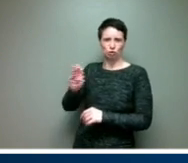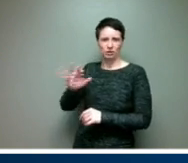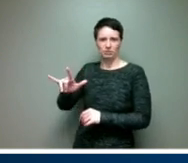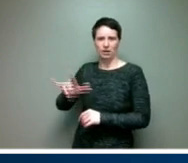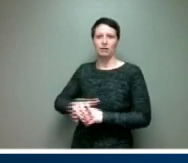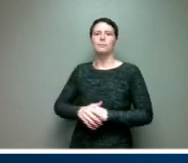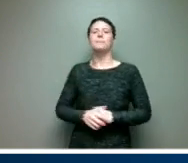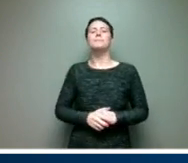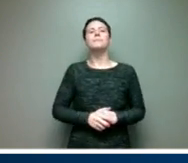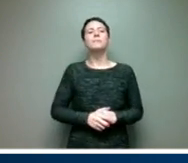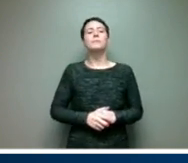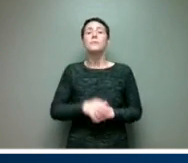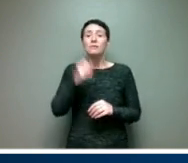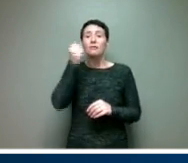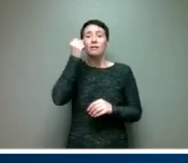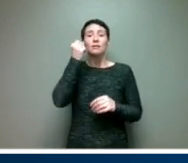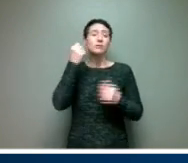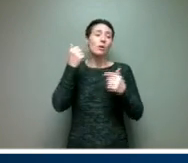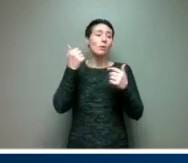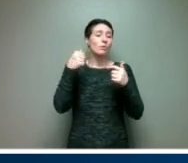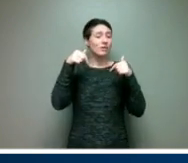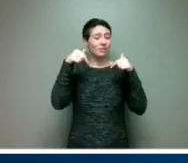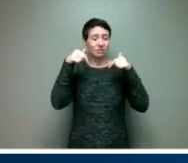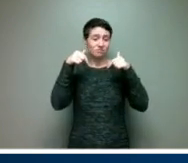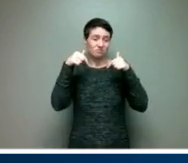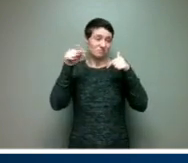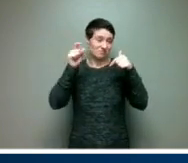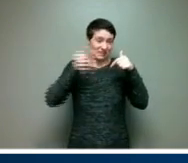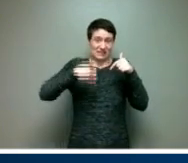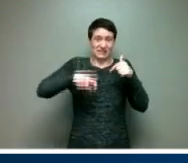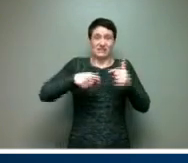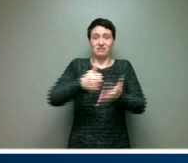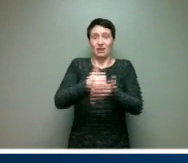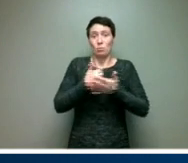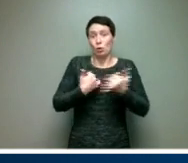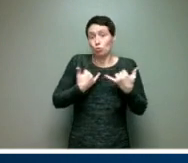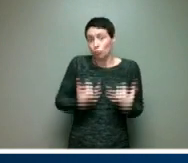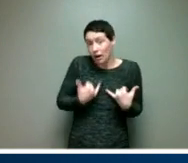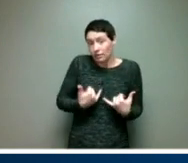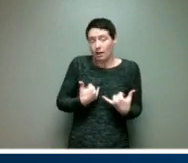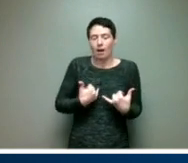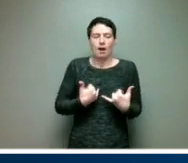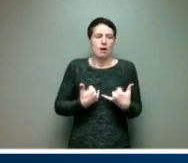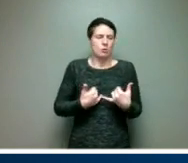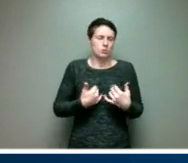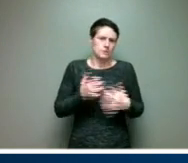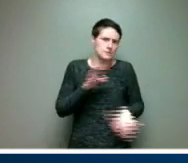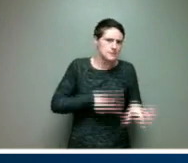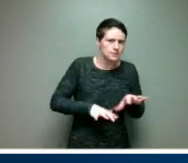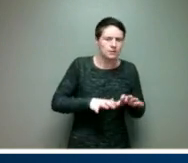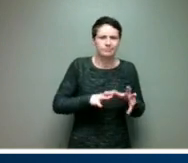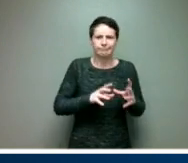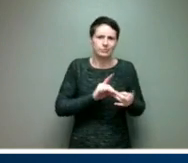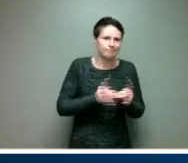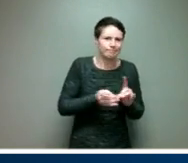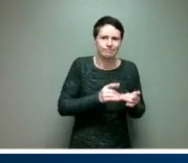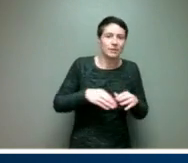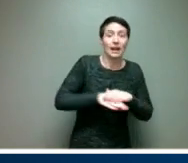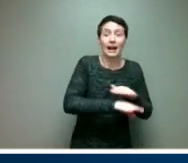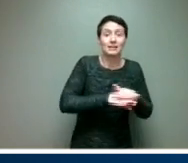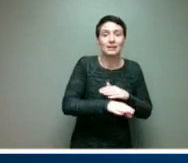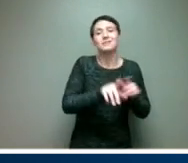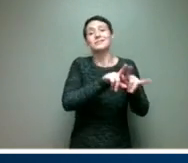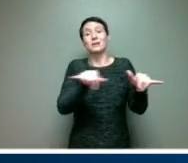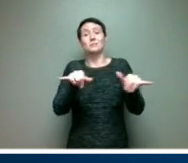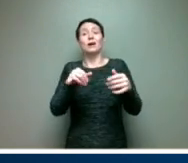but helping future planning. Yes. Because this is, you know, we're working on what's happening right now, but there's a bigger